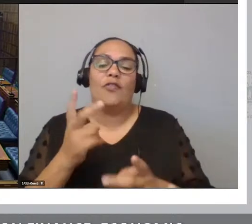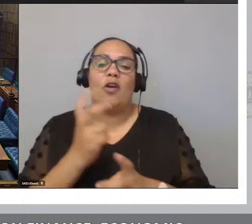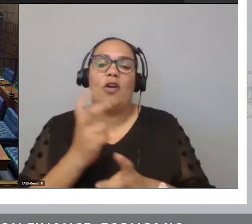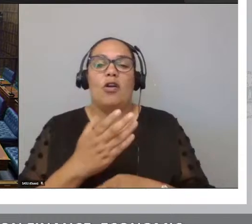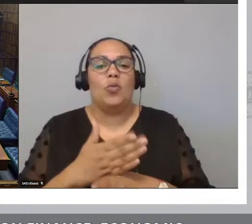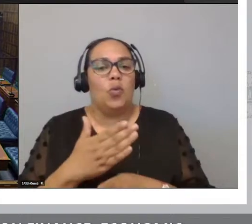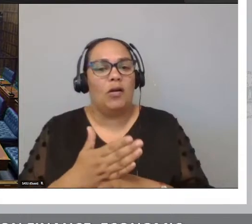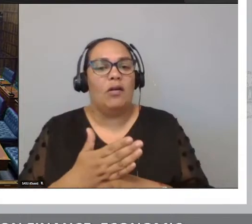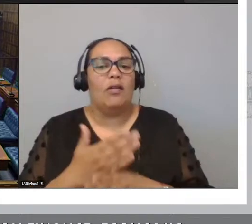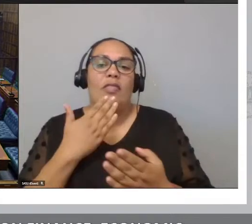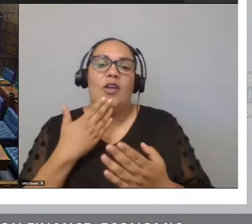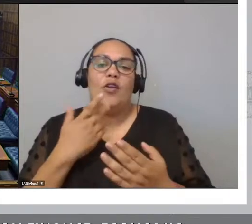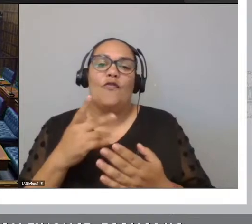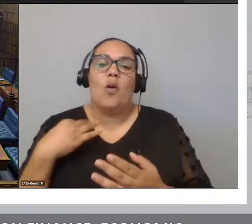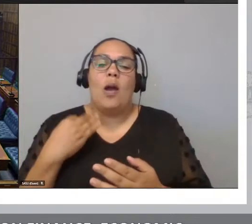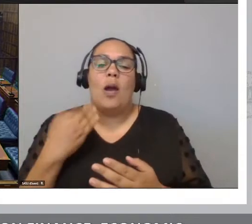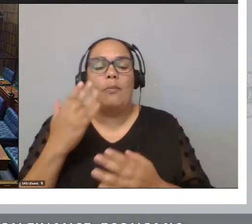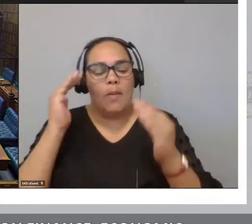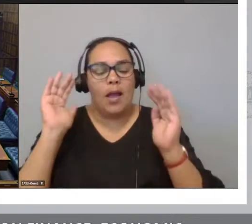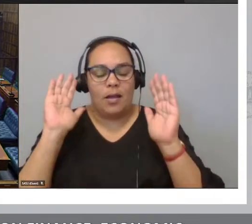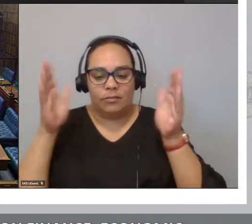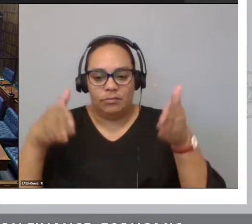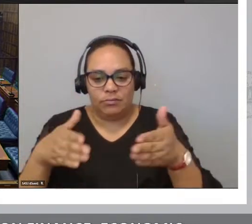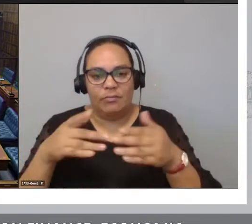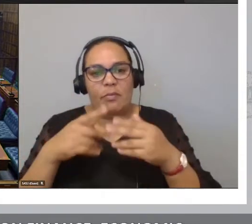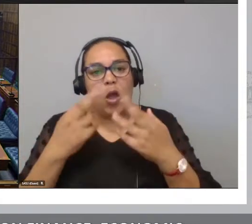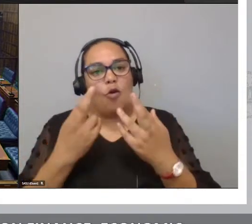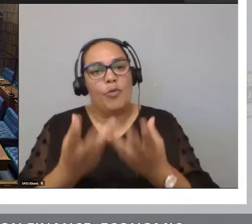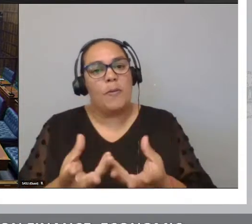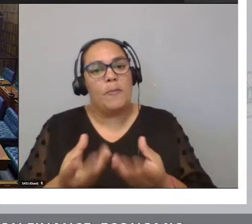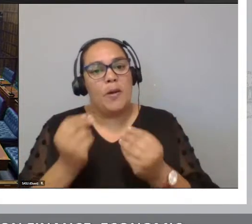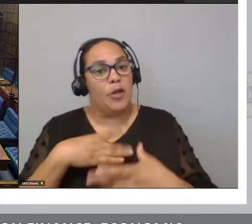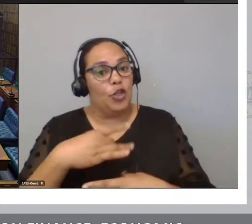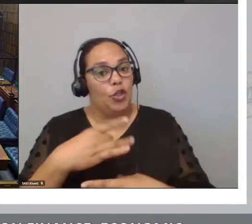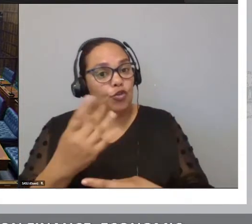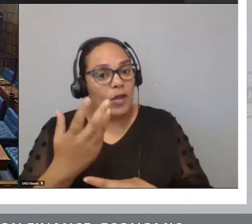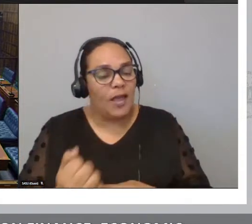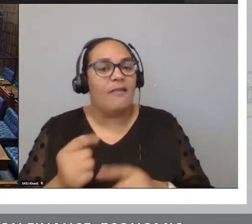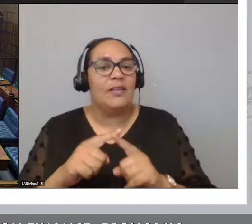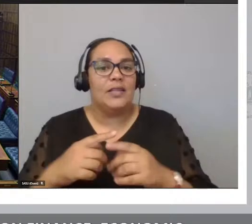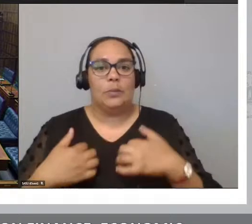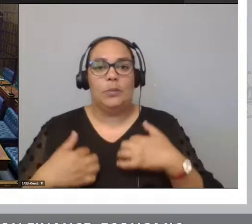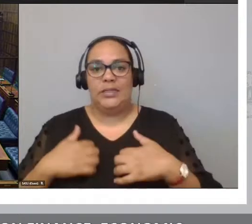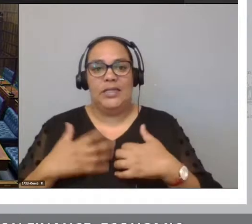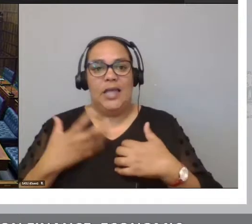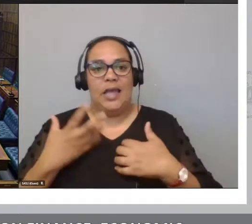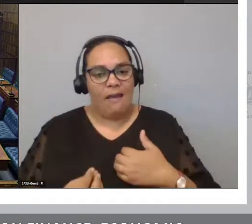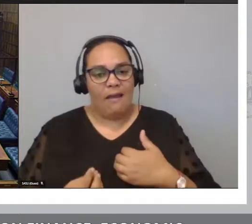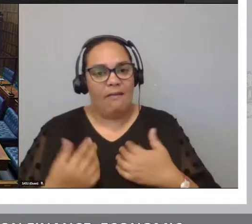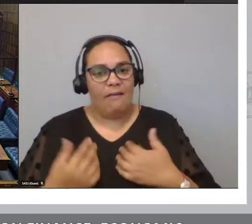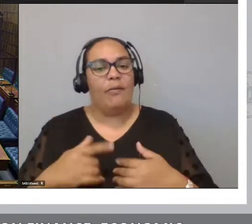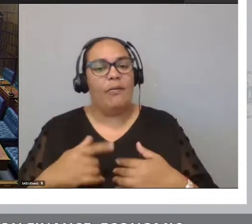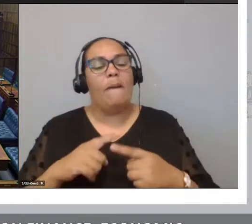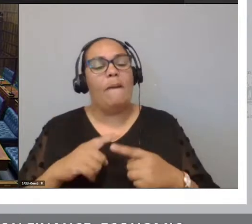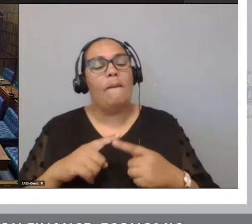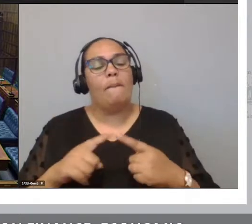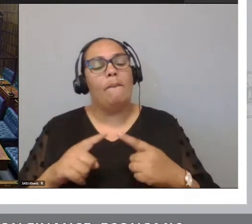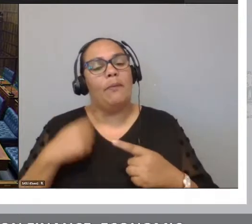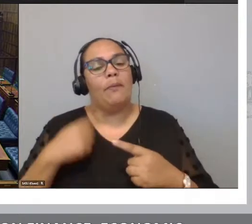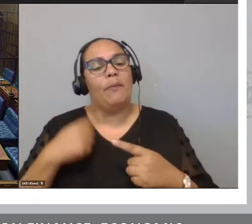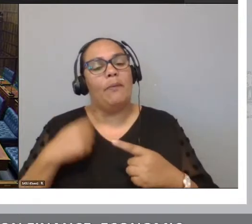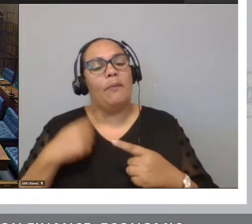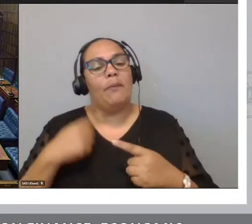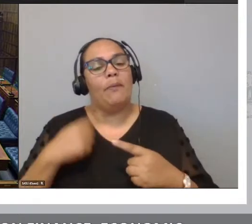today thank you for applying your minds I hope that you found this interesting and also insightful um I think you know it's important that